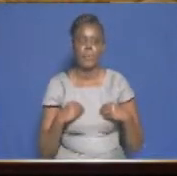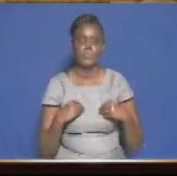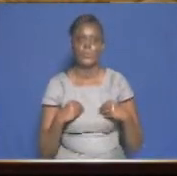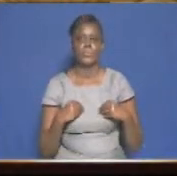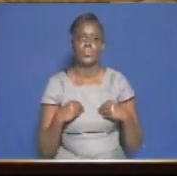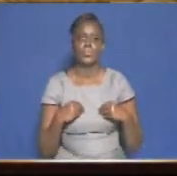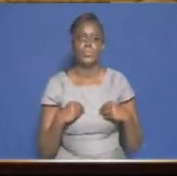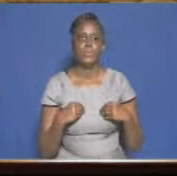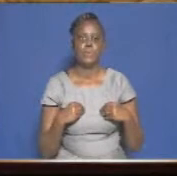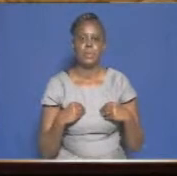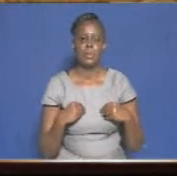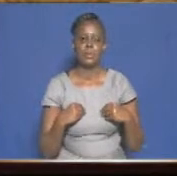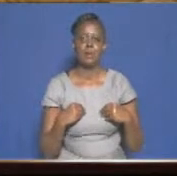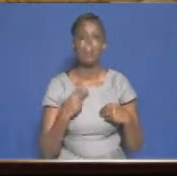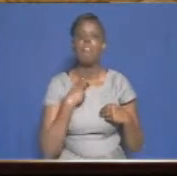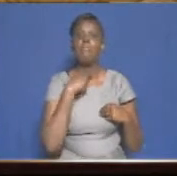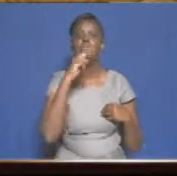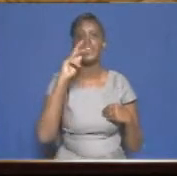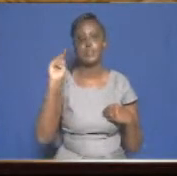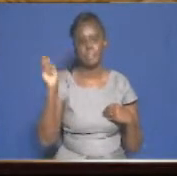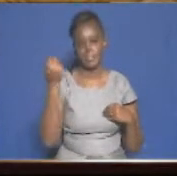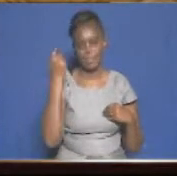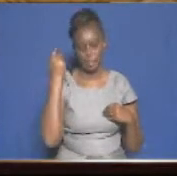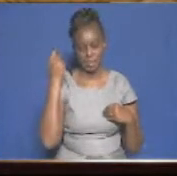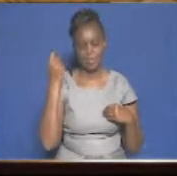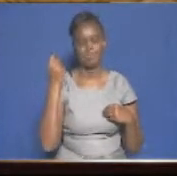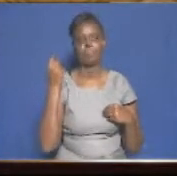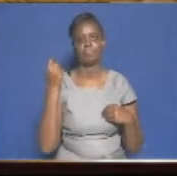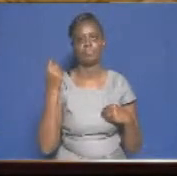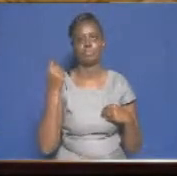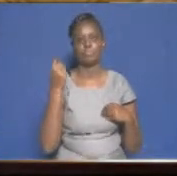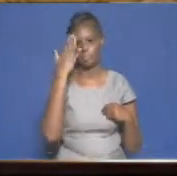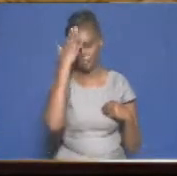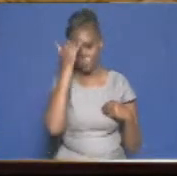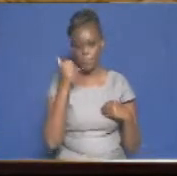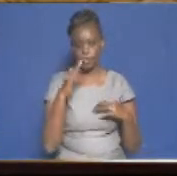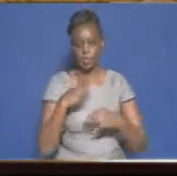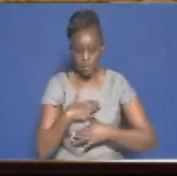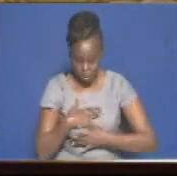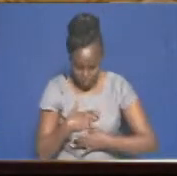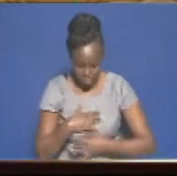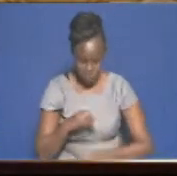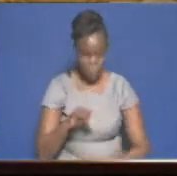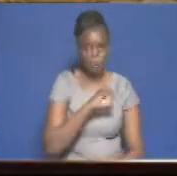allow the voices of Kenya, because the Honorable Joko Midiwo,